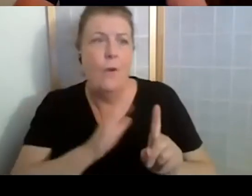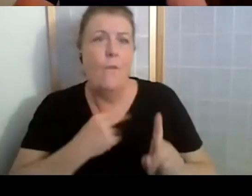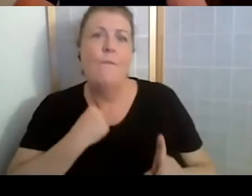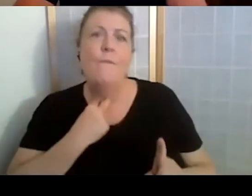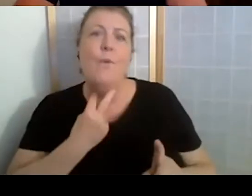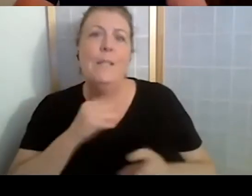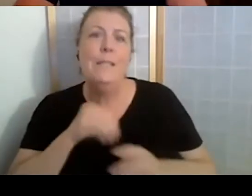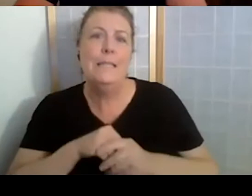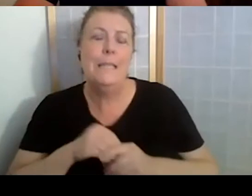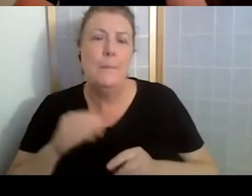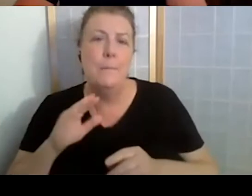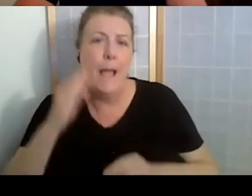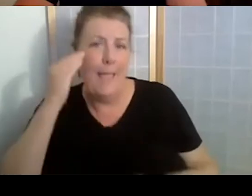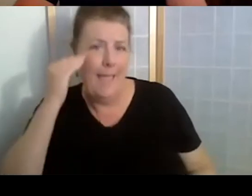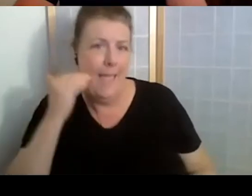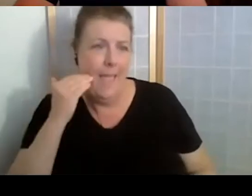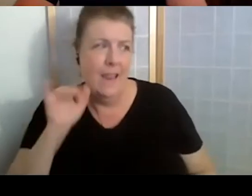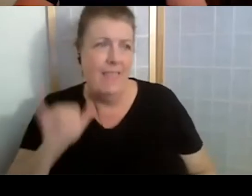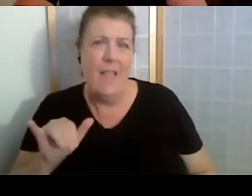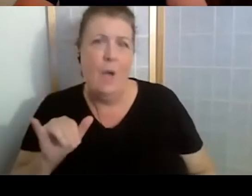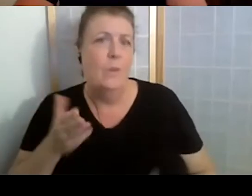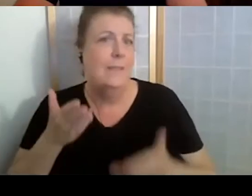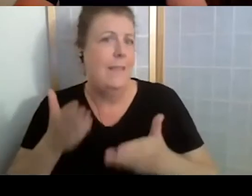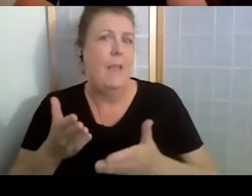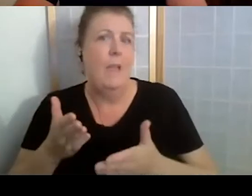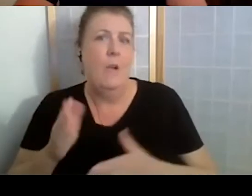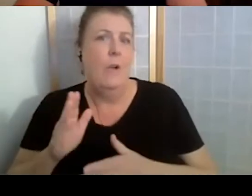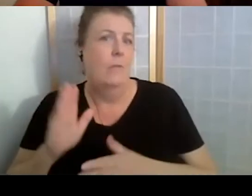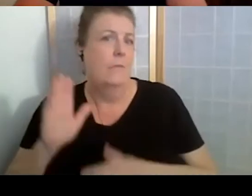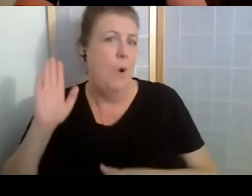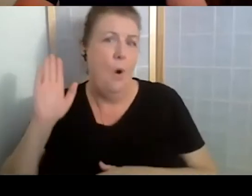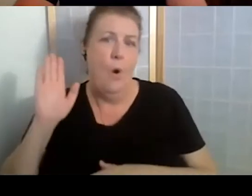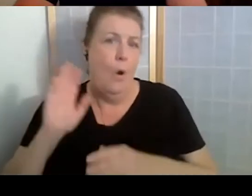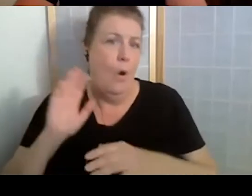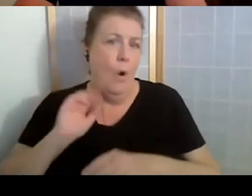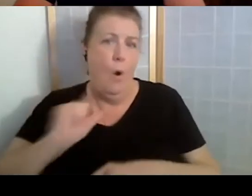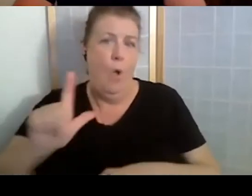the time. And I think it is for so many writers. Mm-hmm.